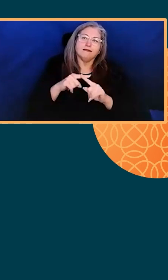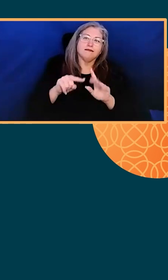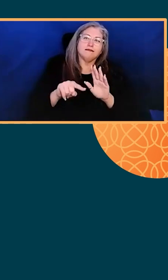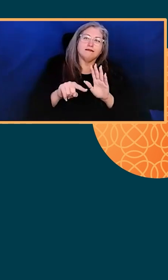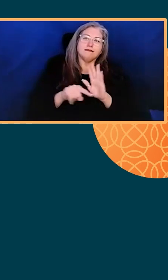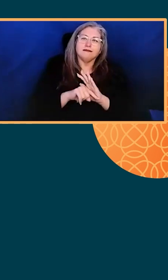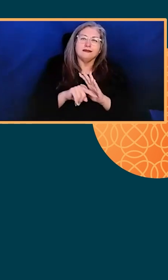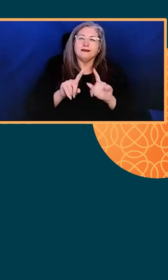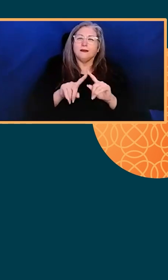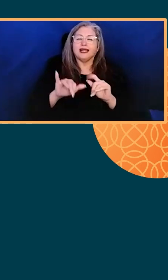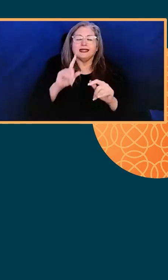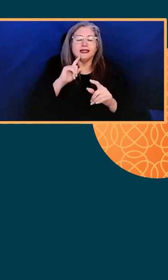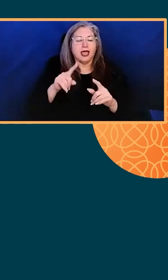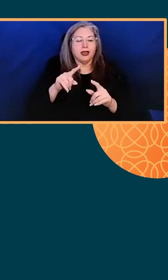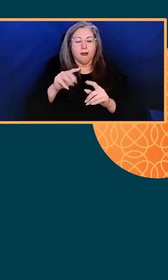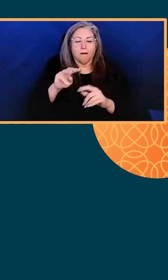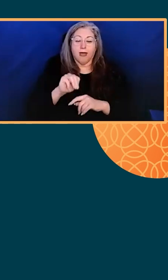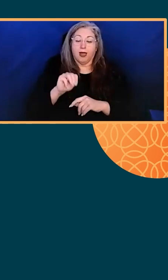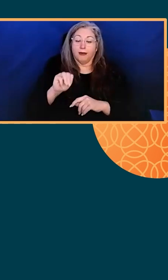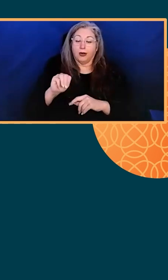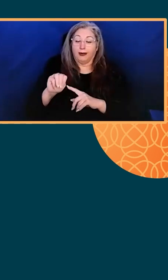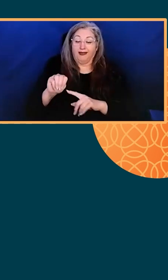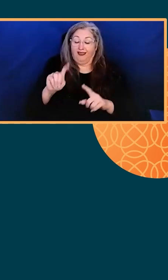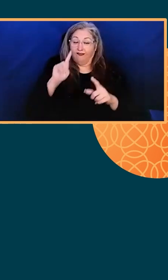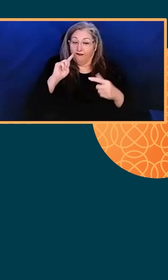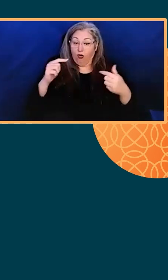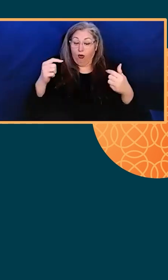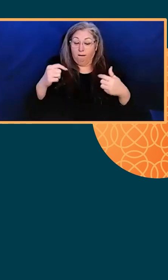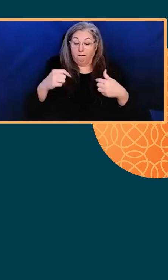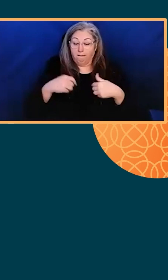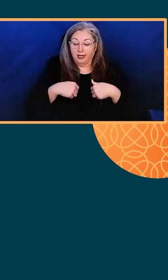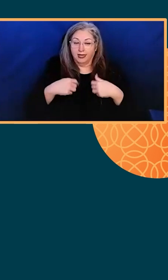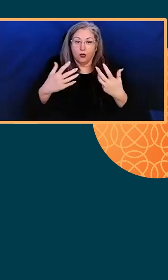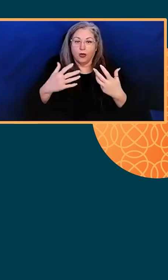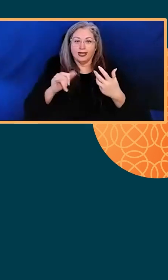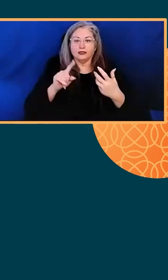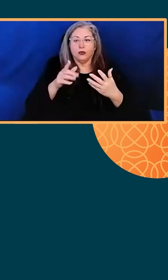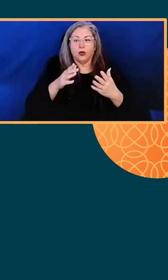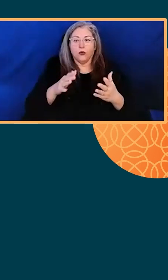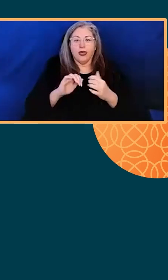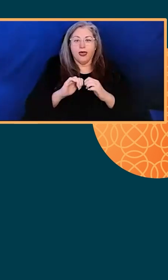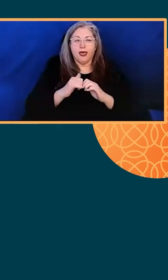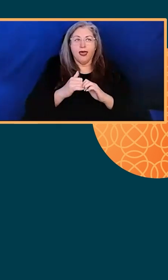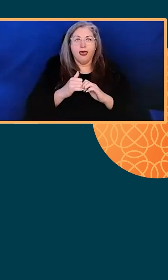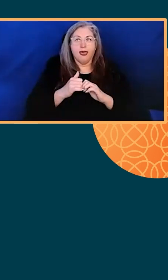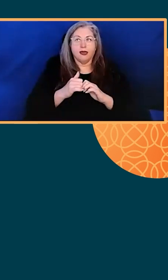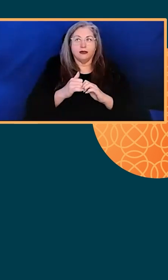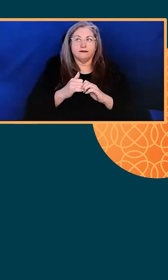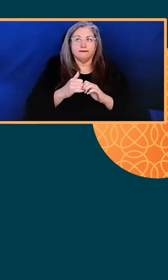the model minority myth for me is like one of the ways in which